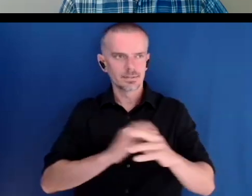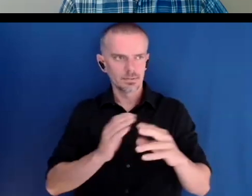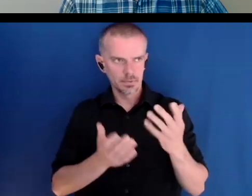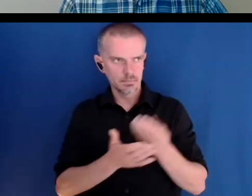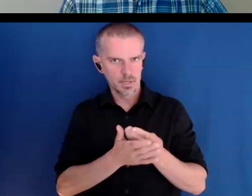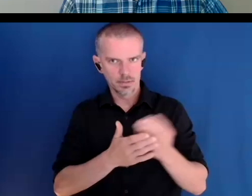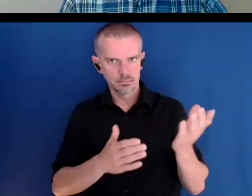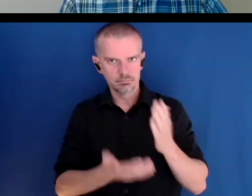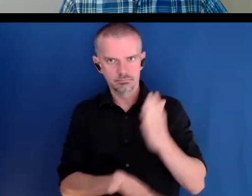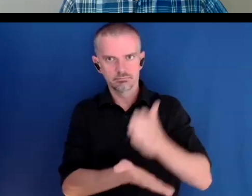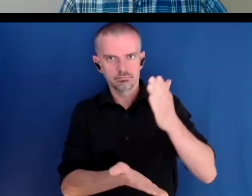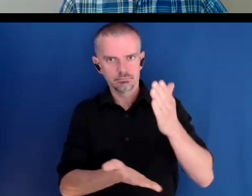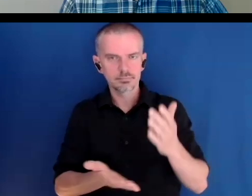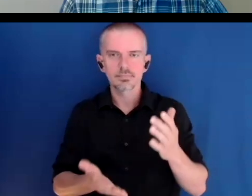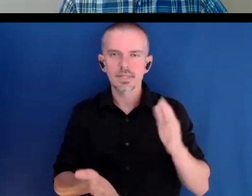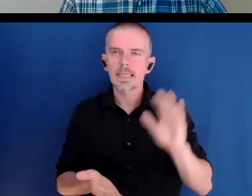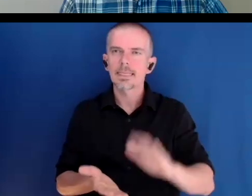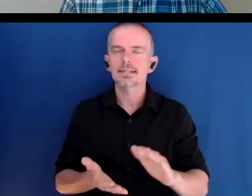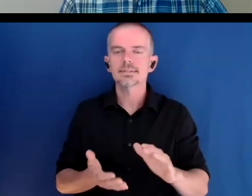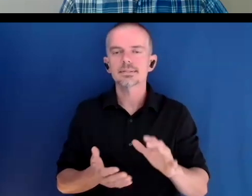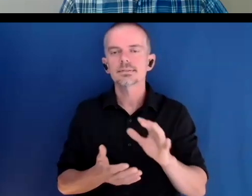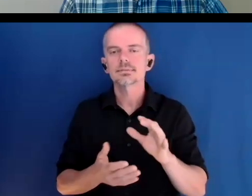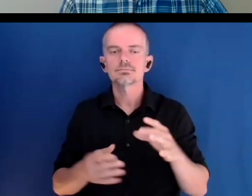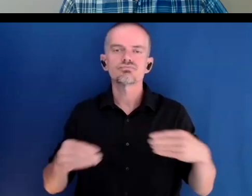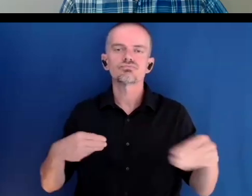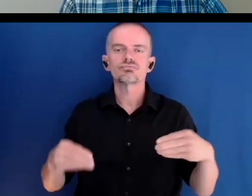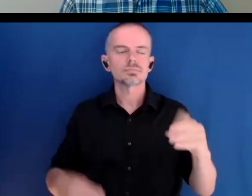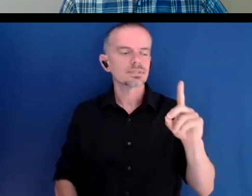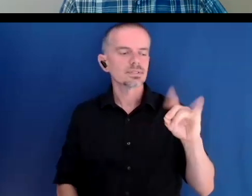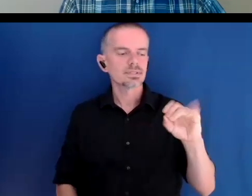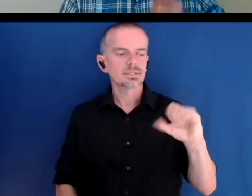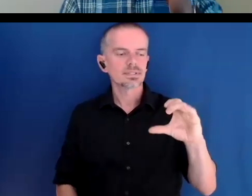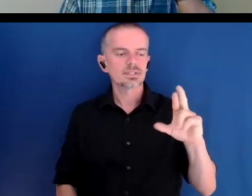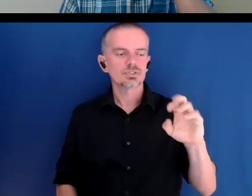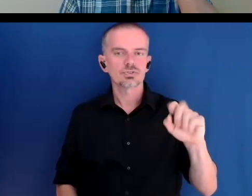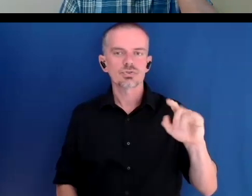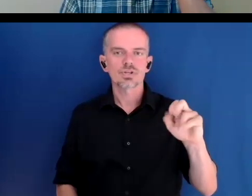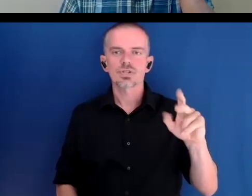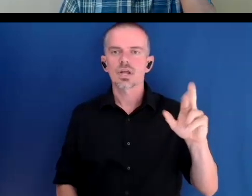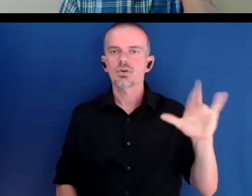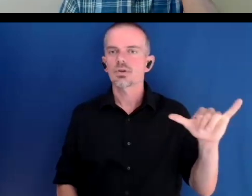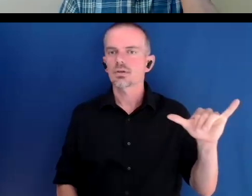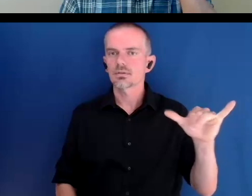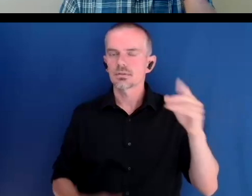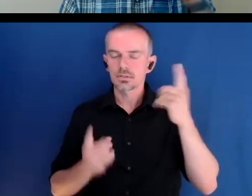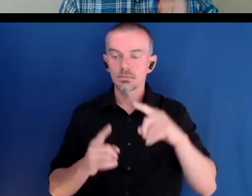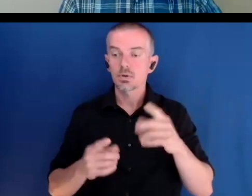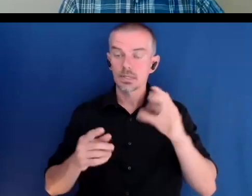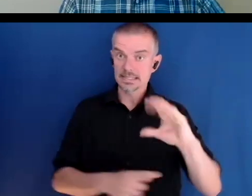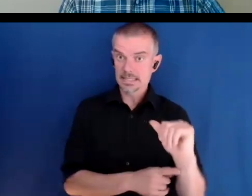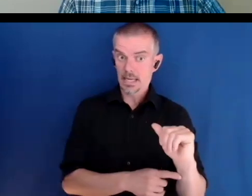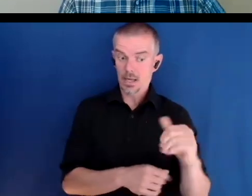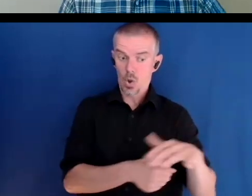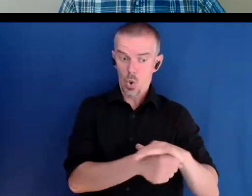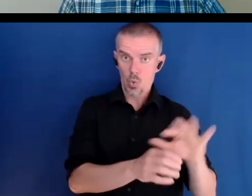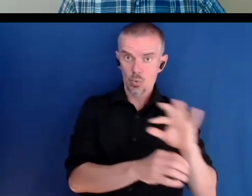Much less sort of discretionary sort of spending within the Forest Service, right? Cooperative agreements, a lot of times they'll happen between a local forest and a